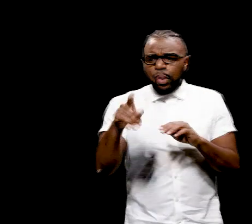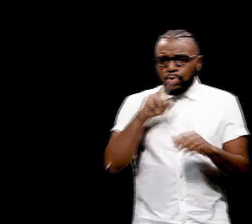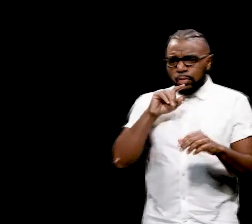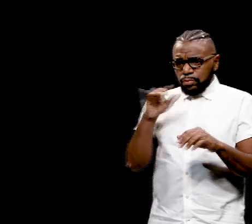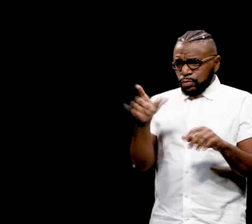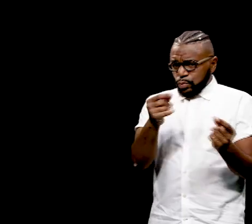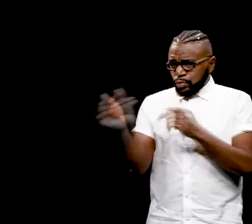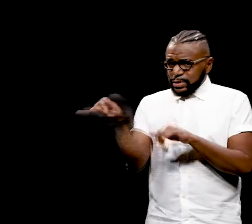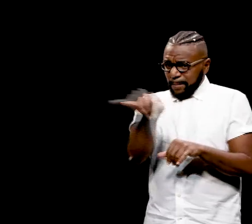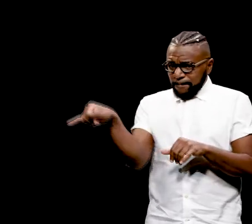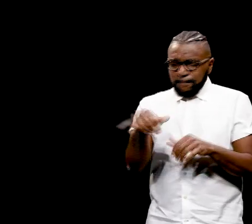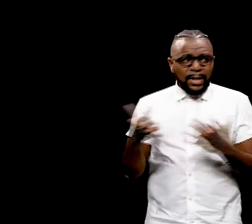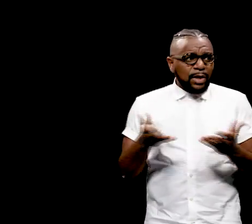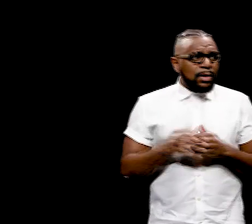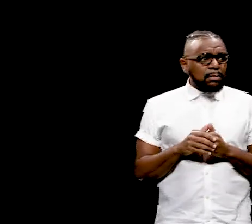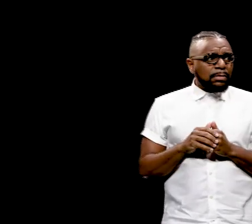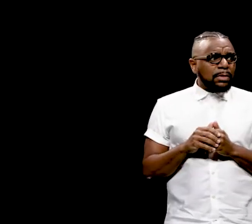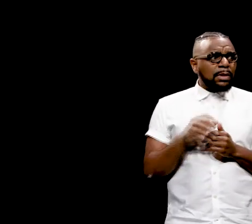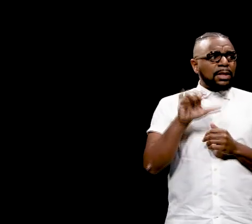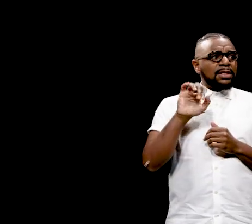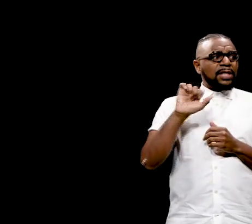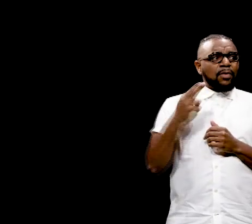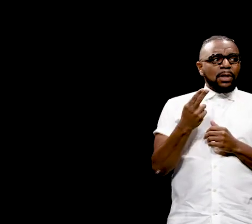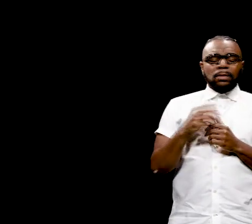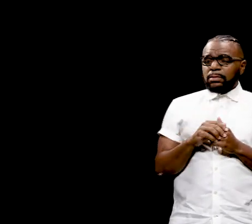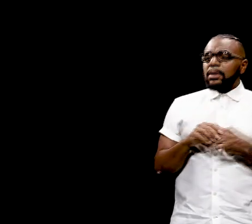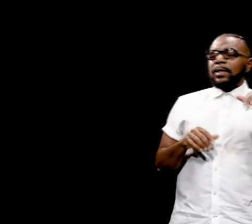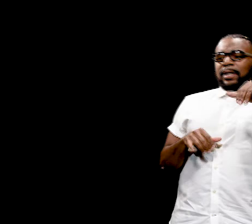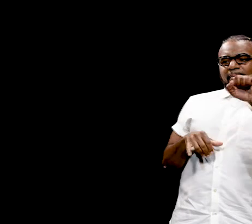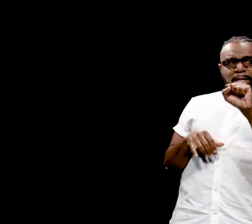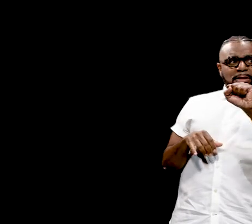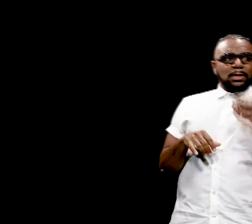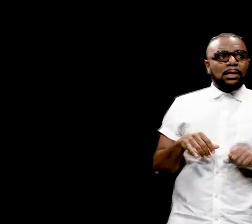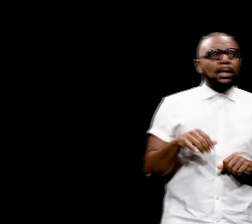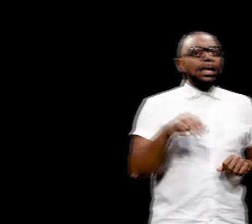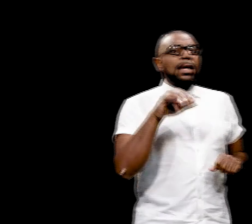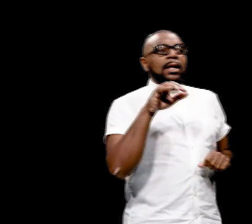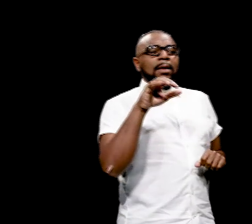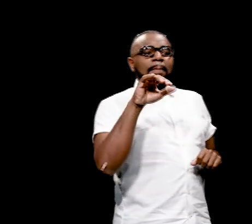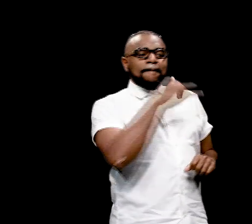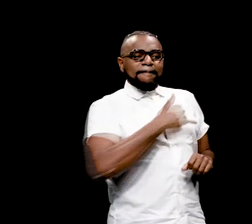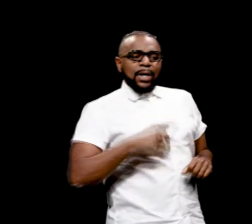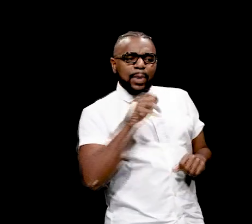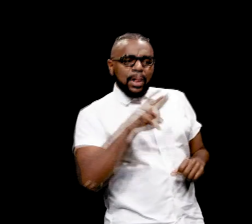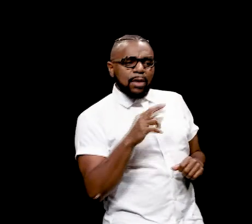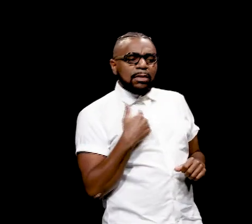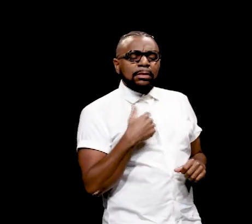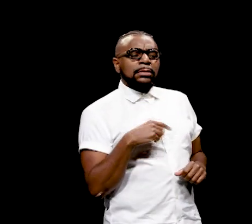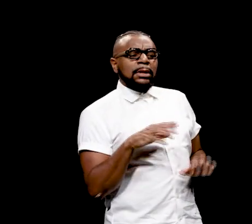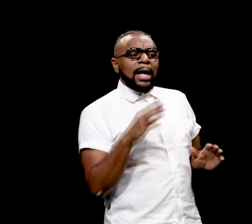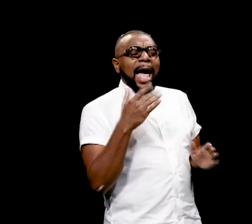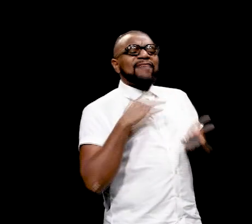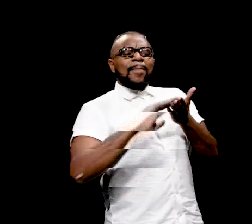Yes. Mayor Wheeler? I'm going to pass because I need to know more about the